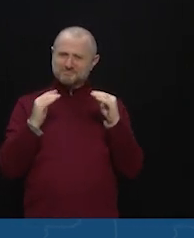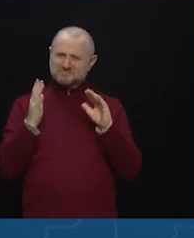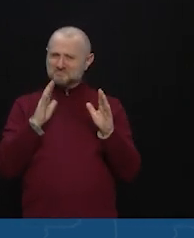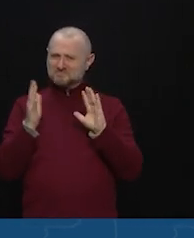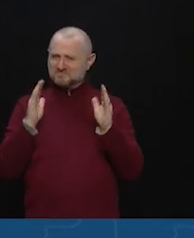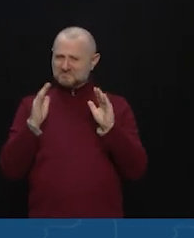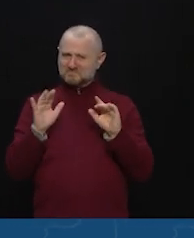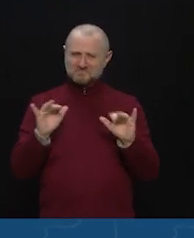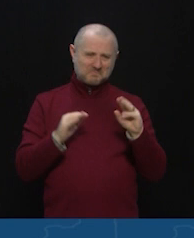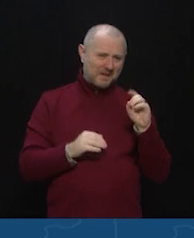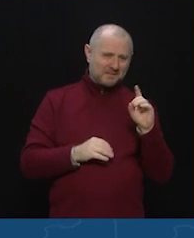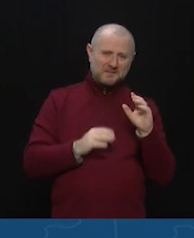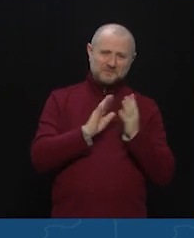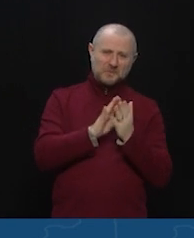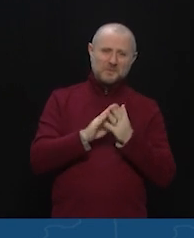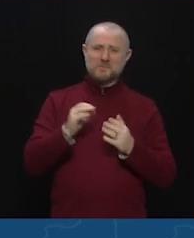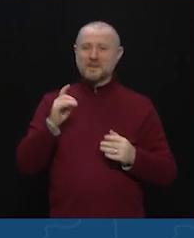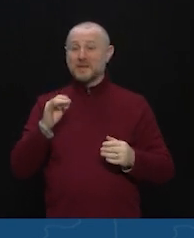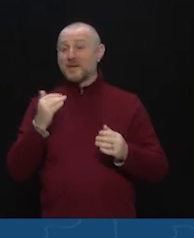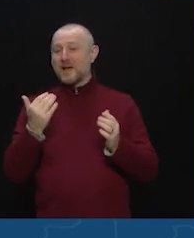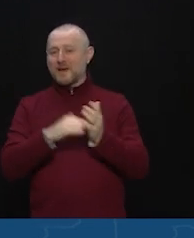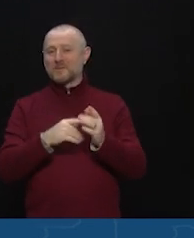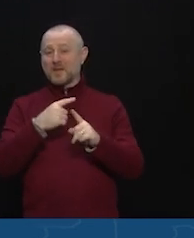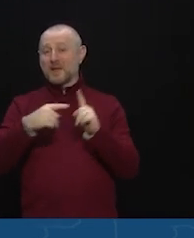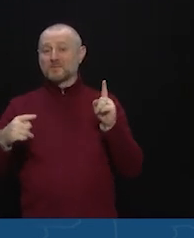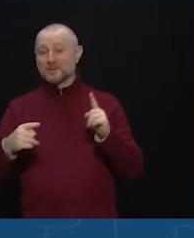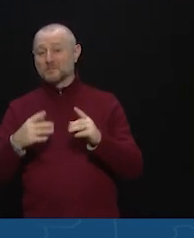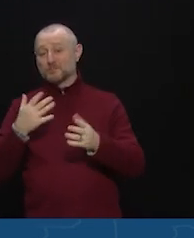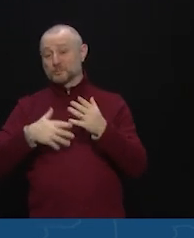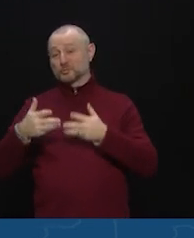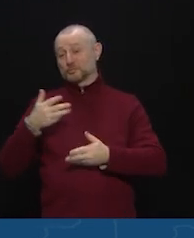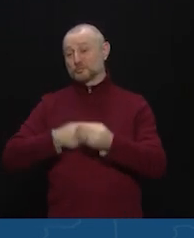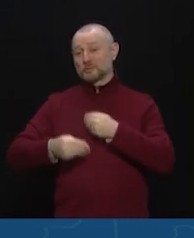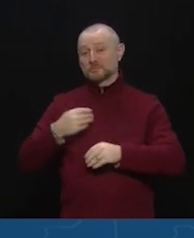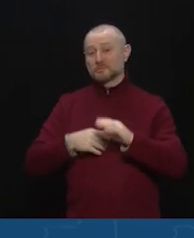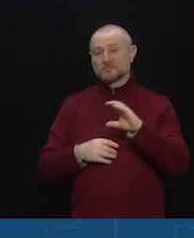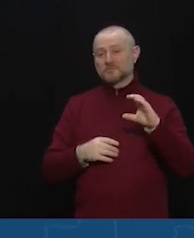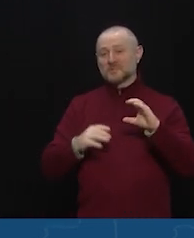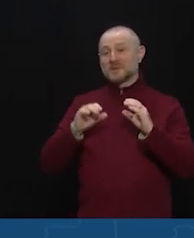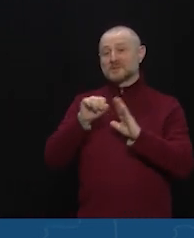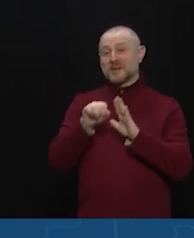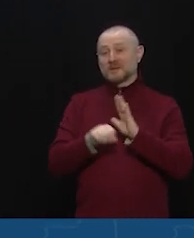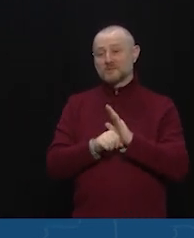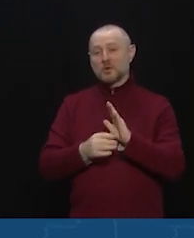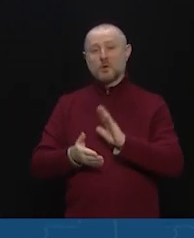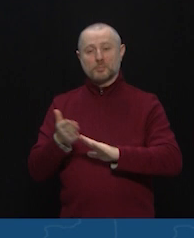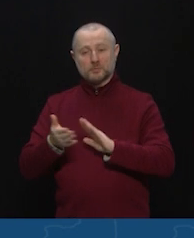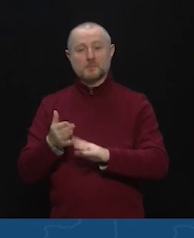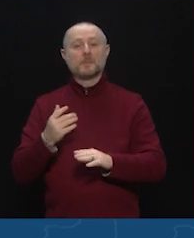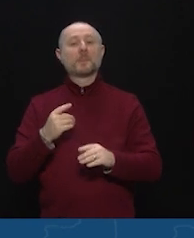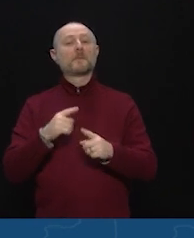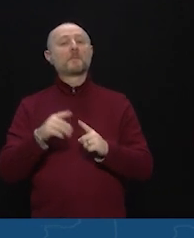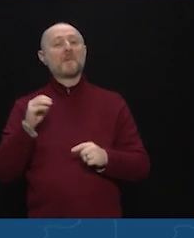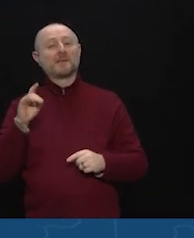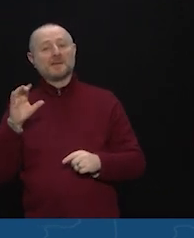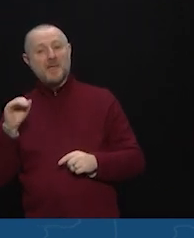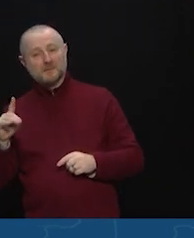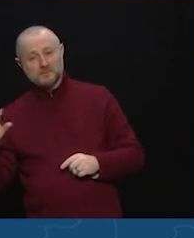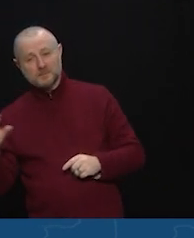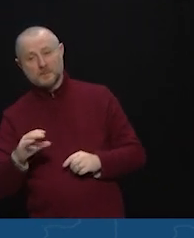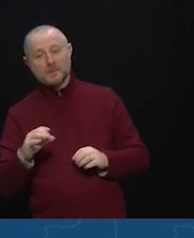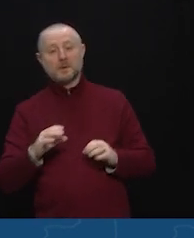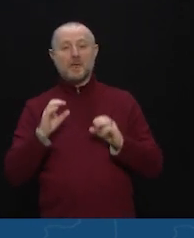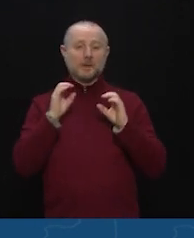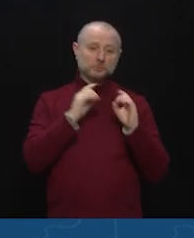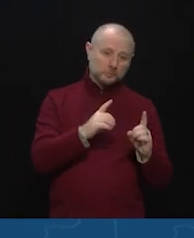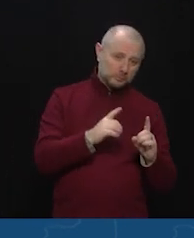And again, that's half of the budget. So half of our state operating funds budget is Medicaid and education. When you look at the all